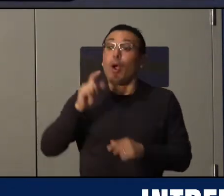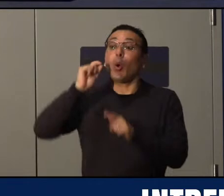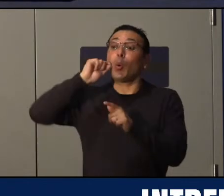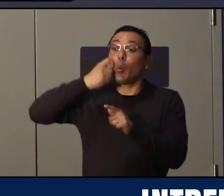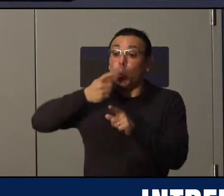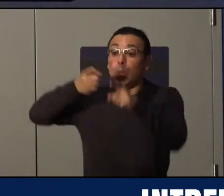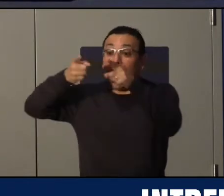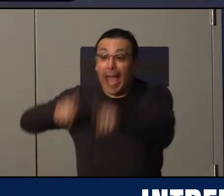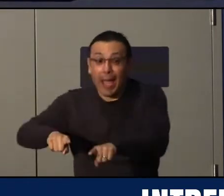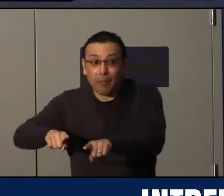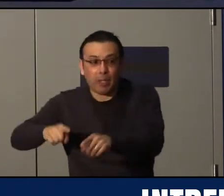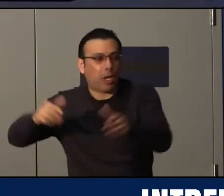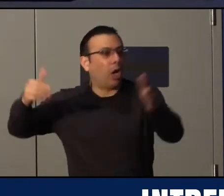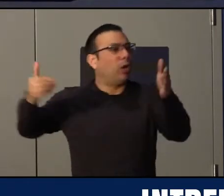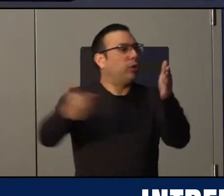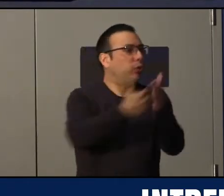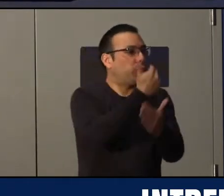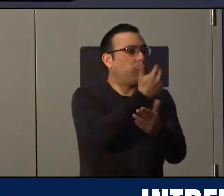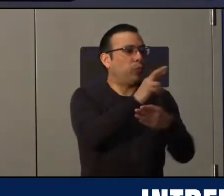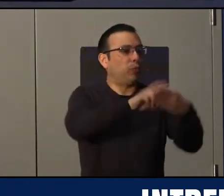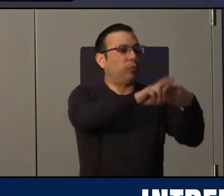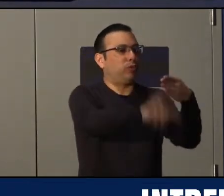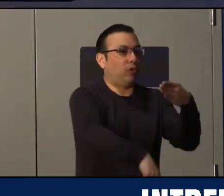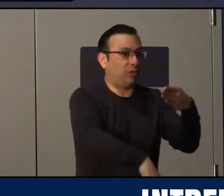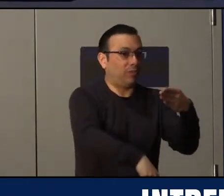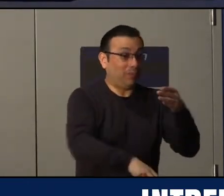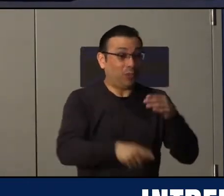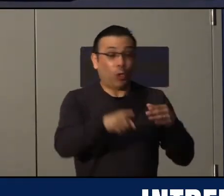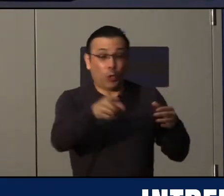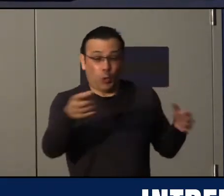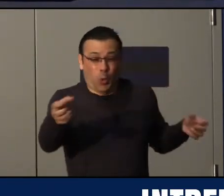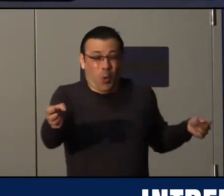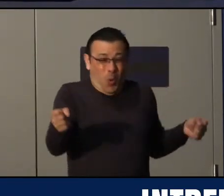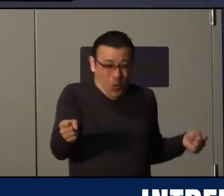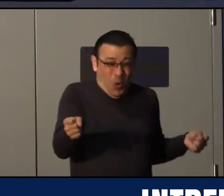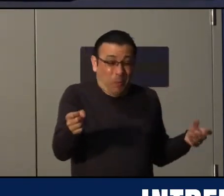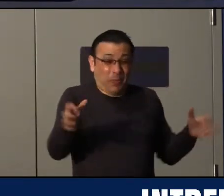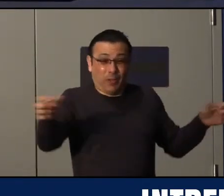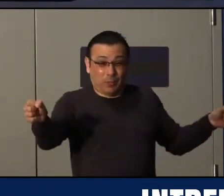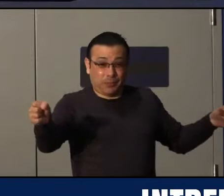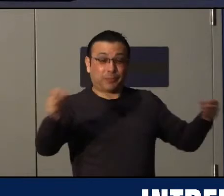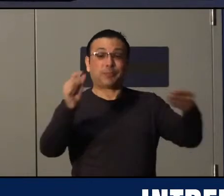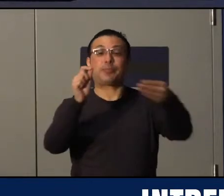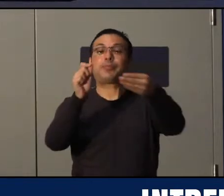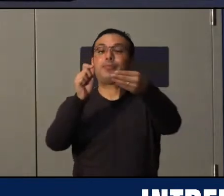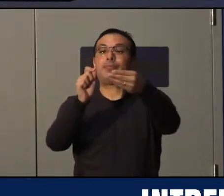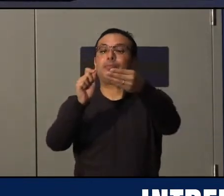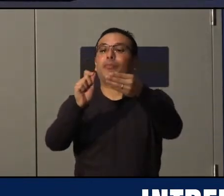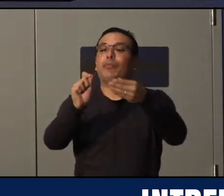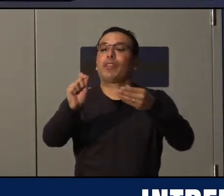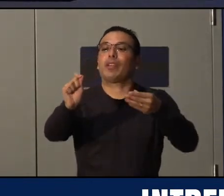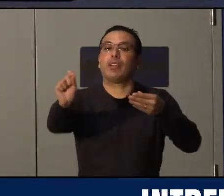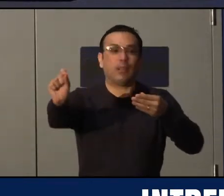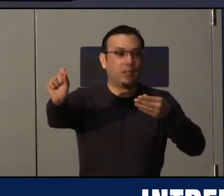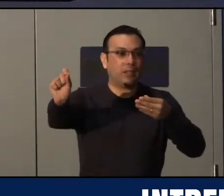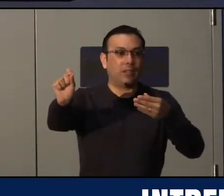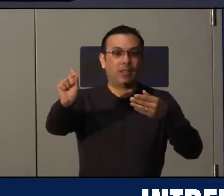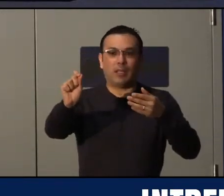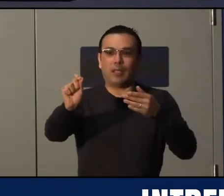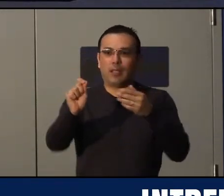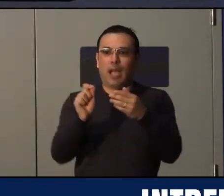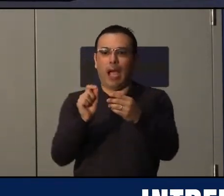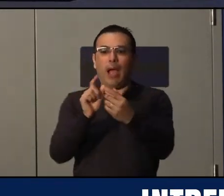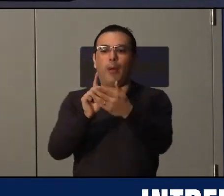reaction. So you're trying to brace yourself in the spacecraft, and as you paint, you get pushed back, and so you're kind of bobbing and